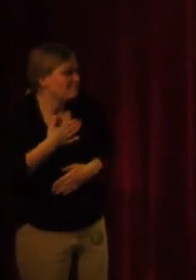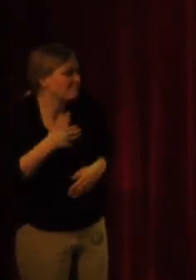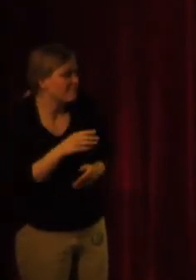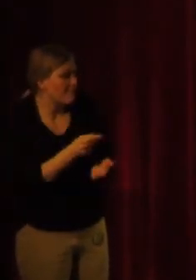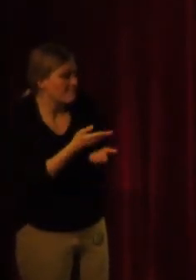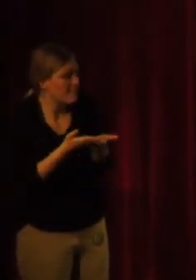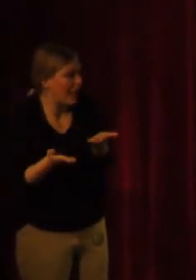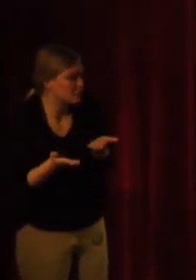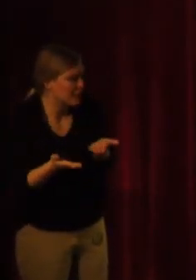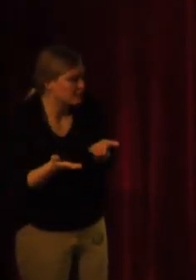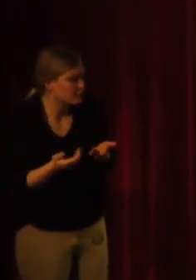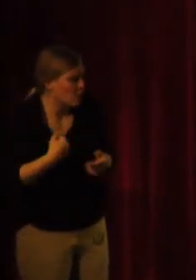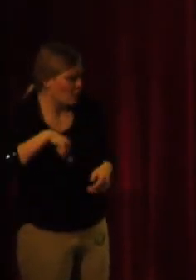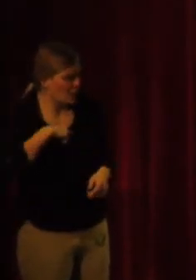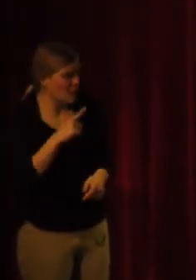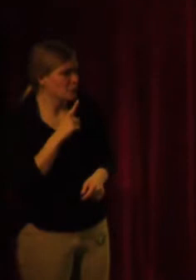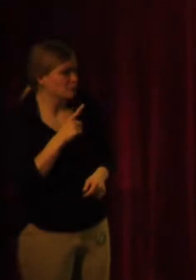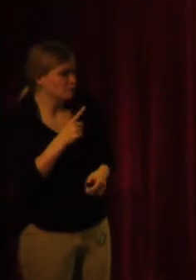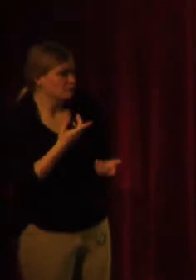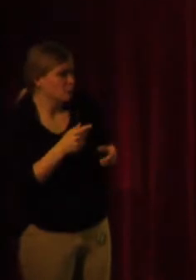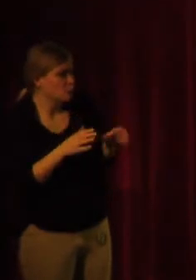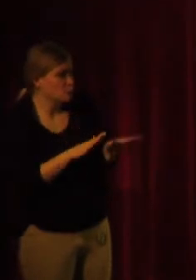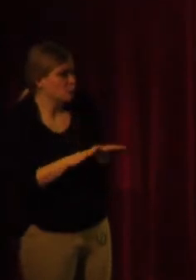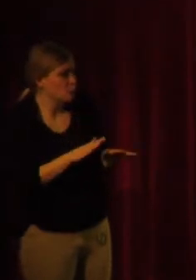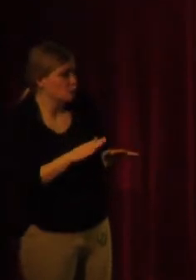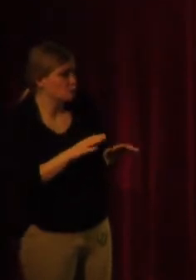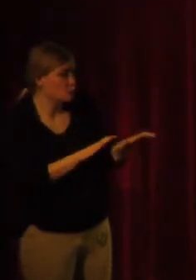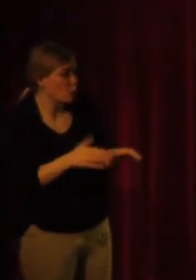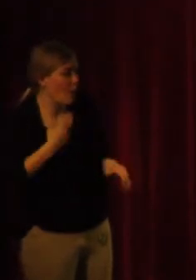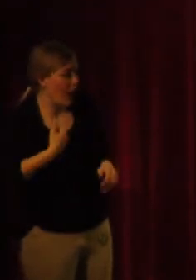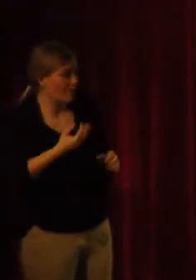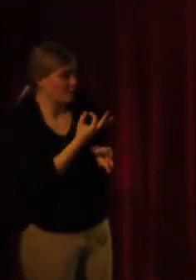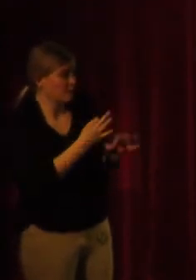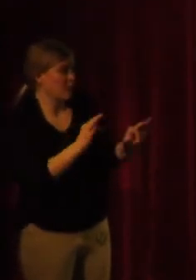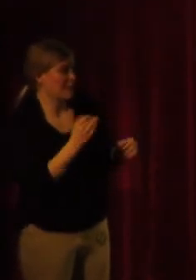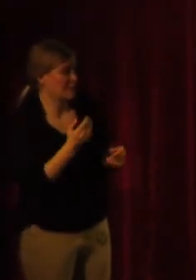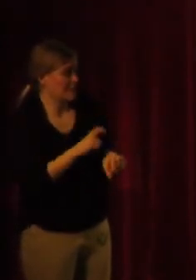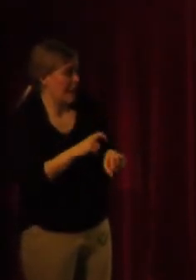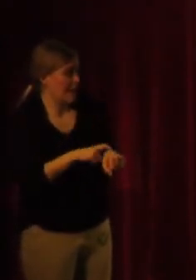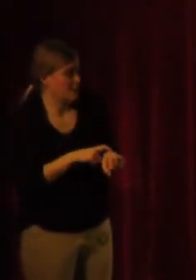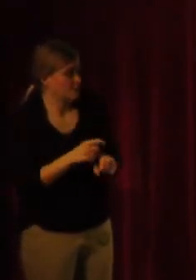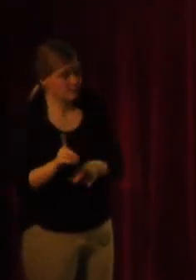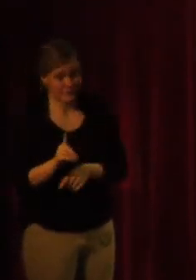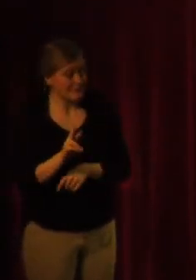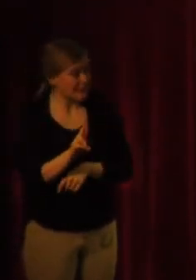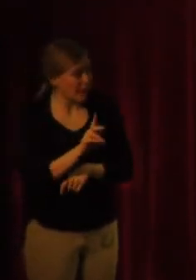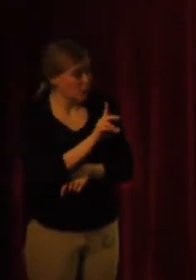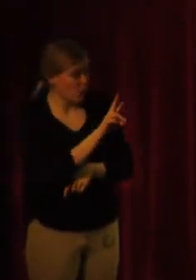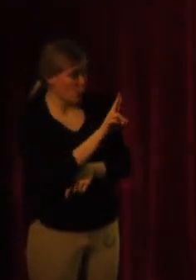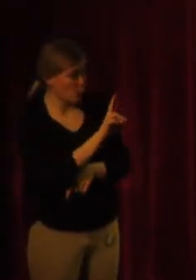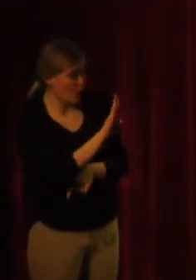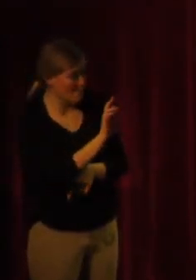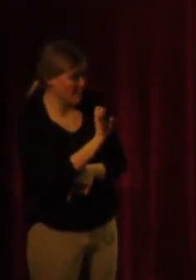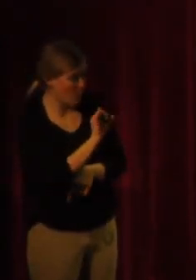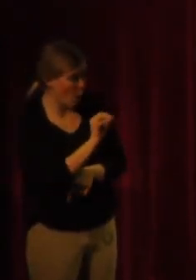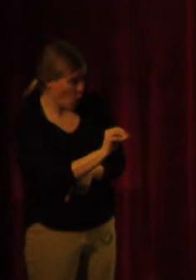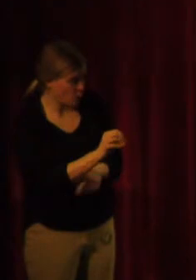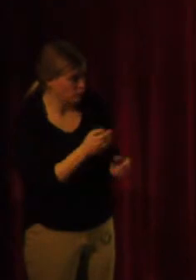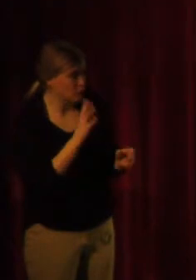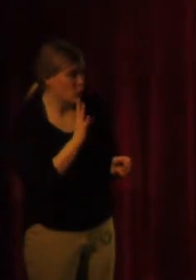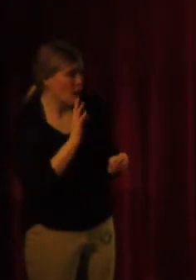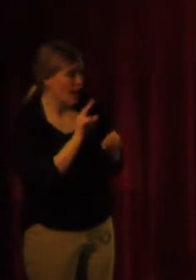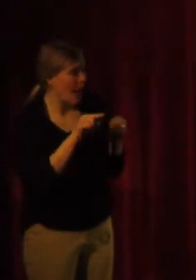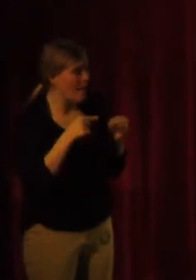do we do in that free time? What are we interested in? So Dr. Reuben Rubio will be speaking to us today about just such a